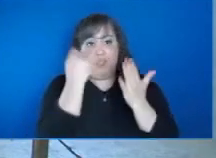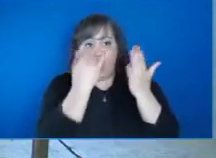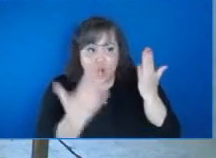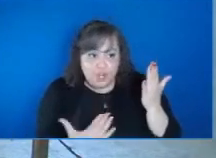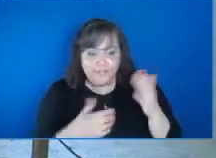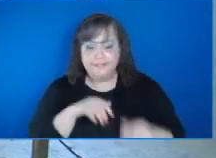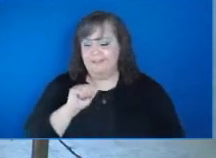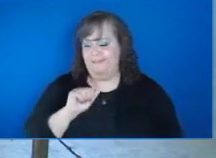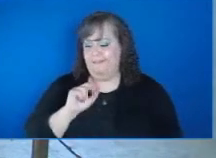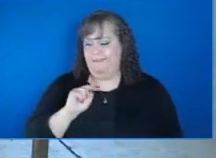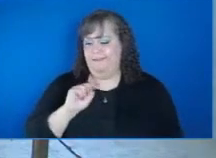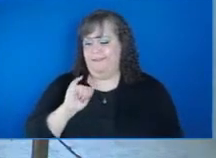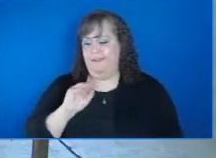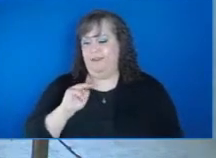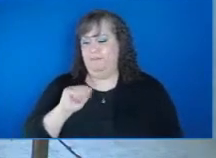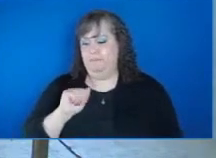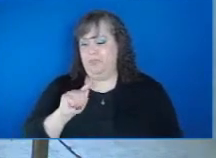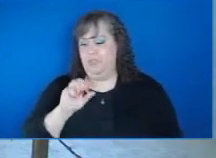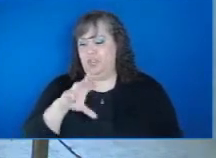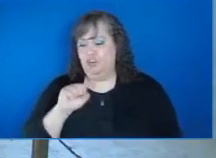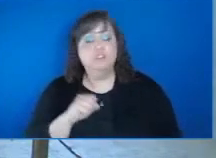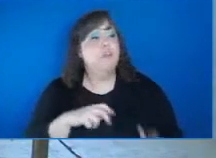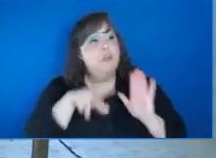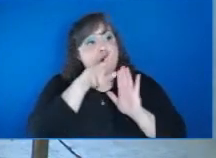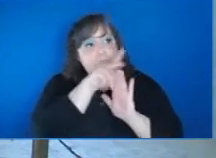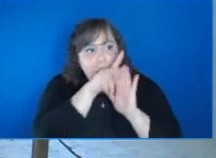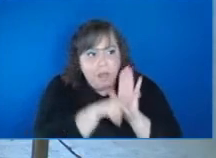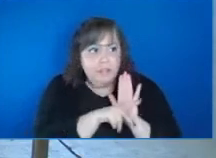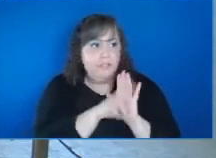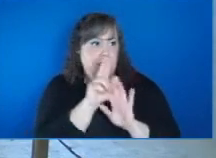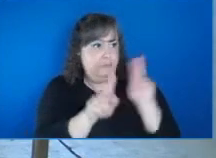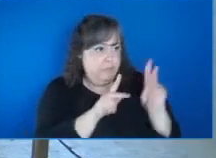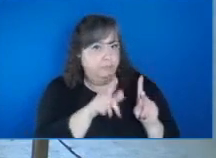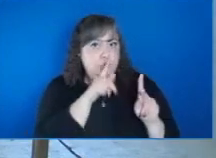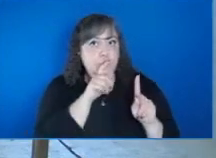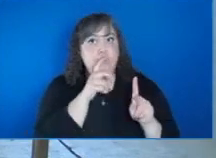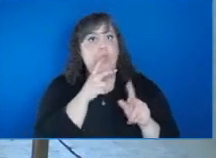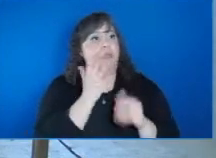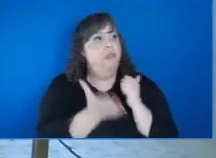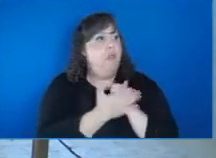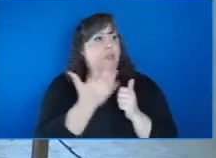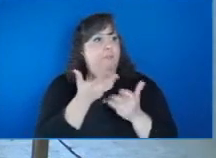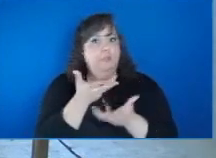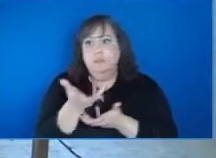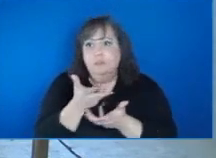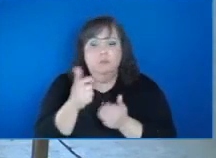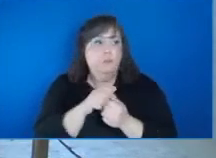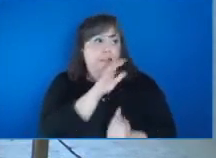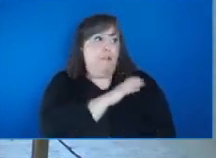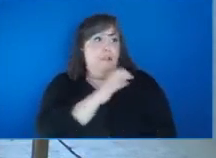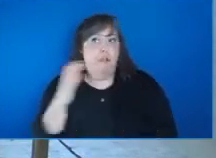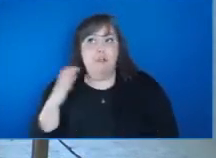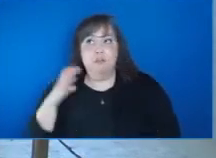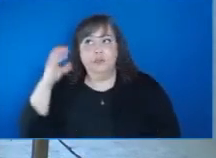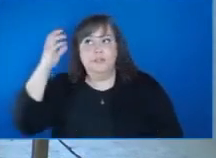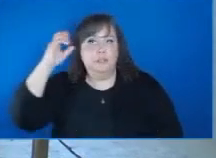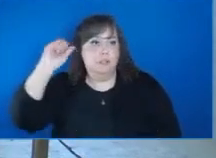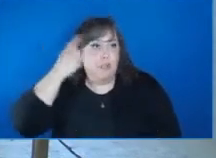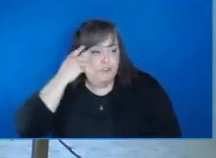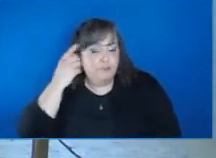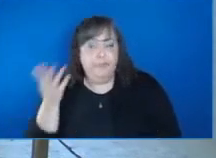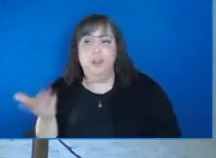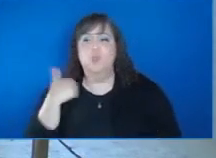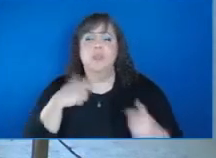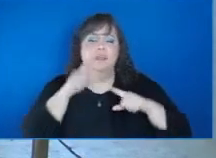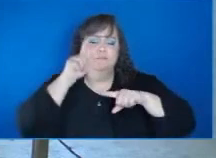have policy people that help us deal and work with Congress. You know, we have so many different skills that are really required, and we can't